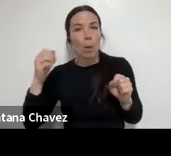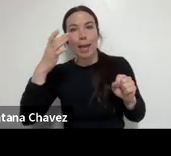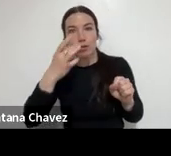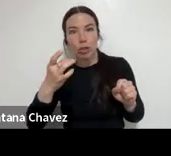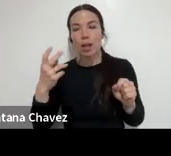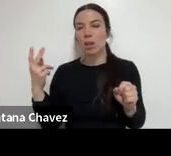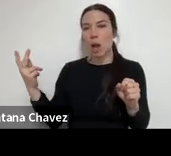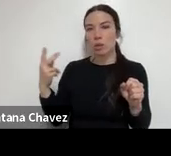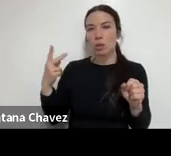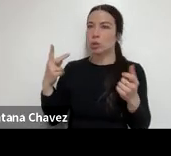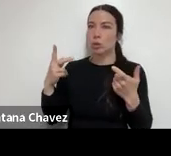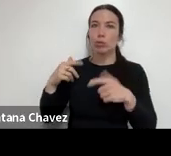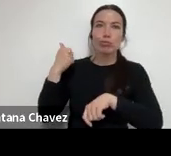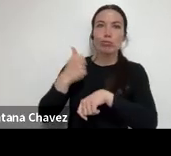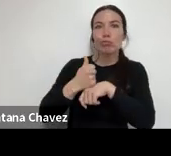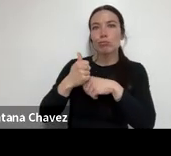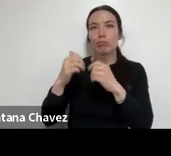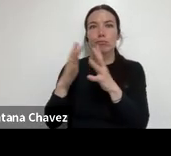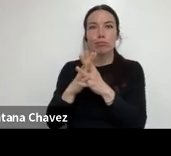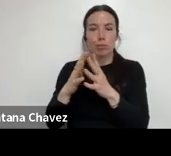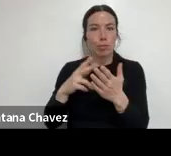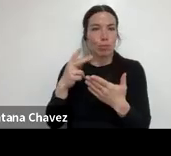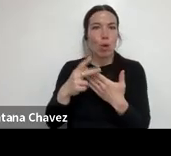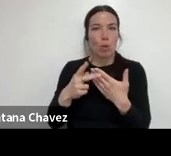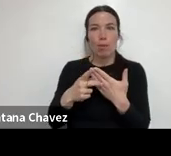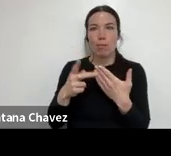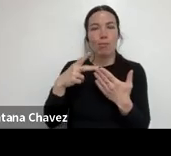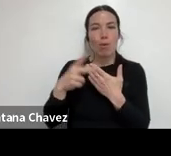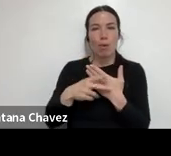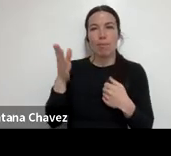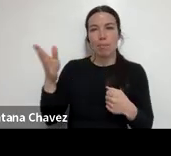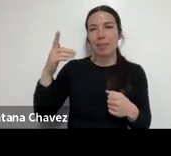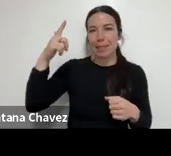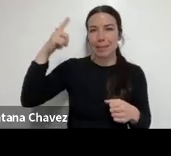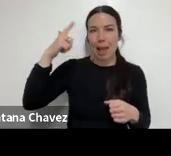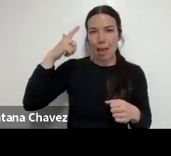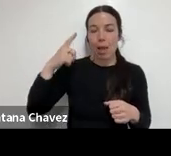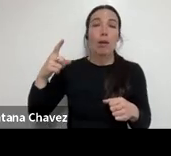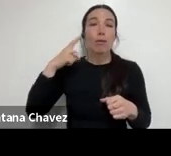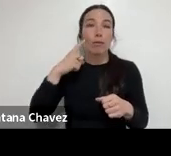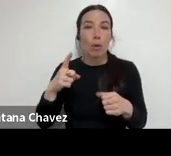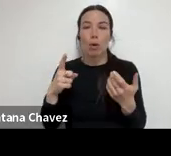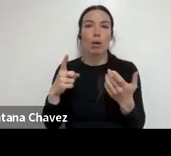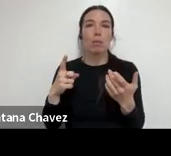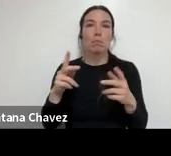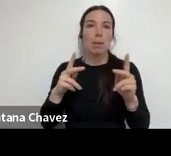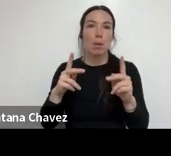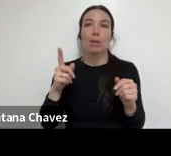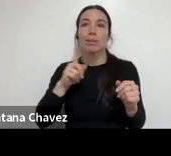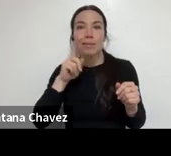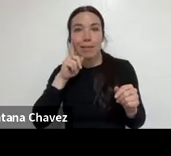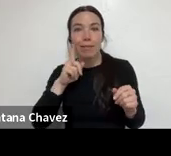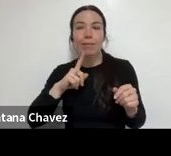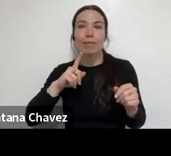creating a program that was for signers, whether deaf or hard of hearing or hearing, that were